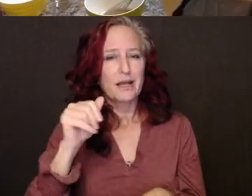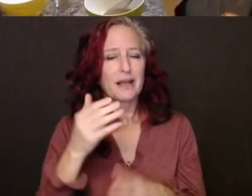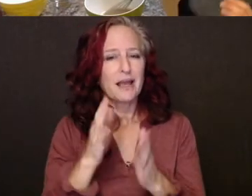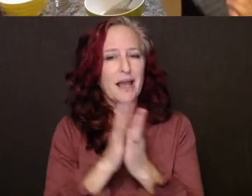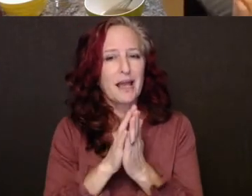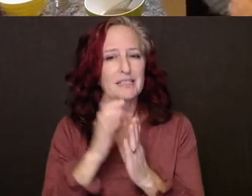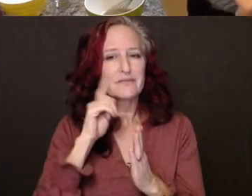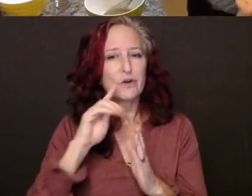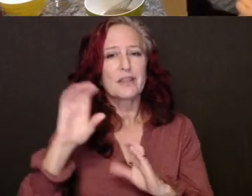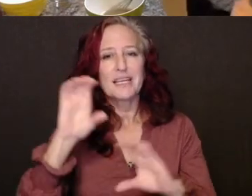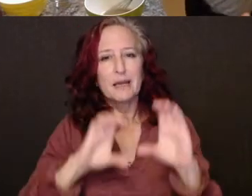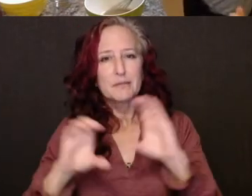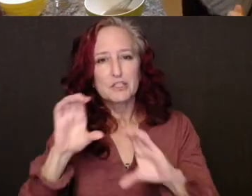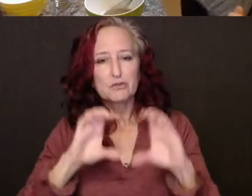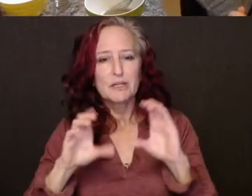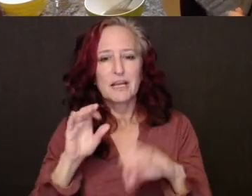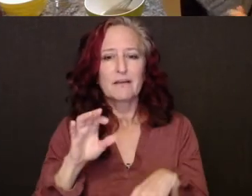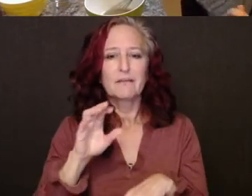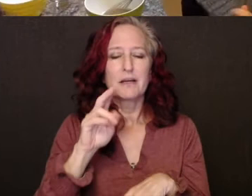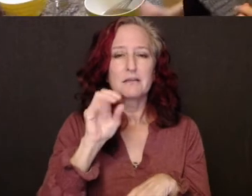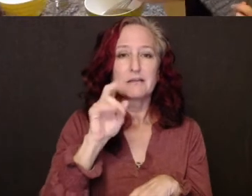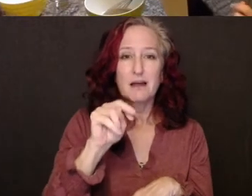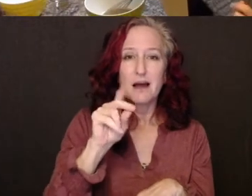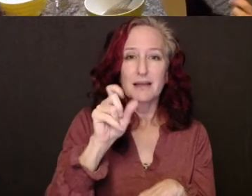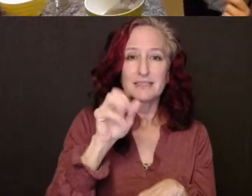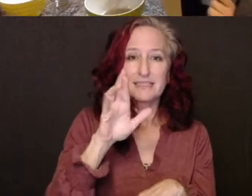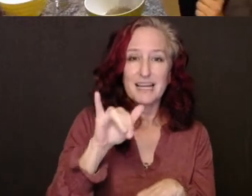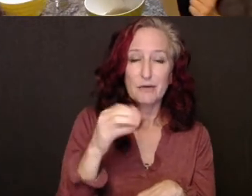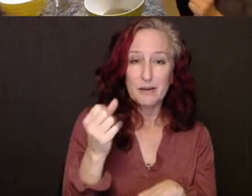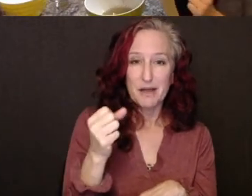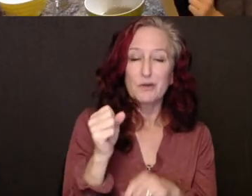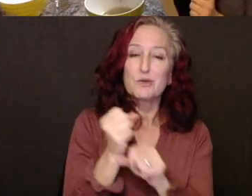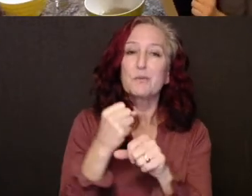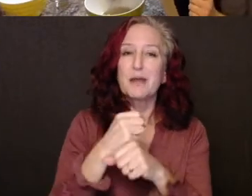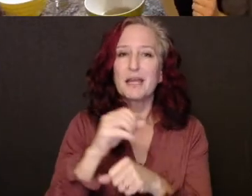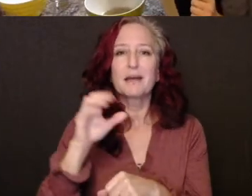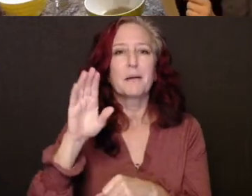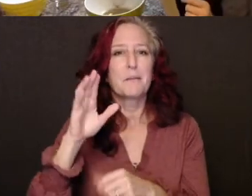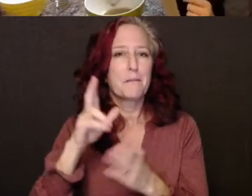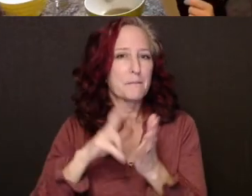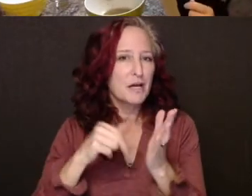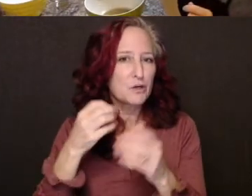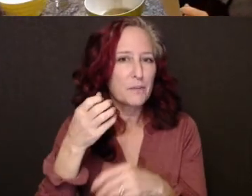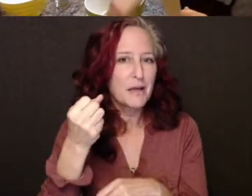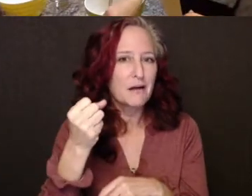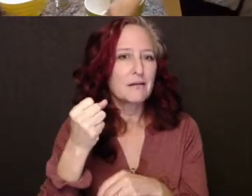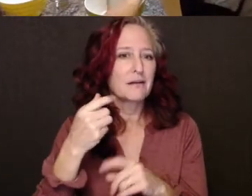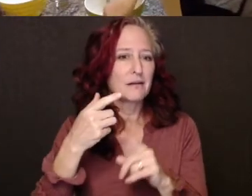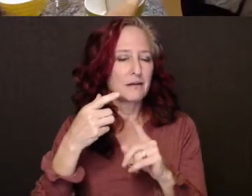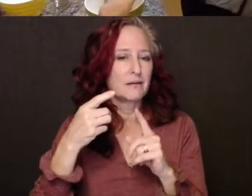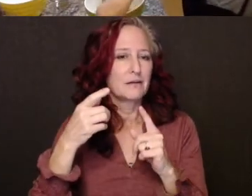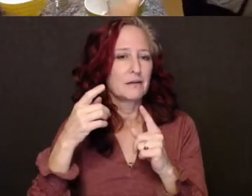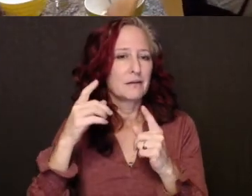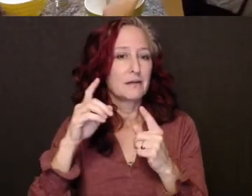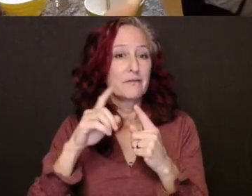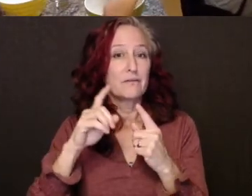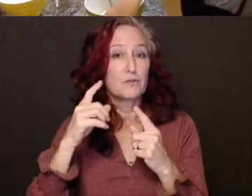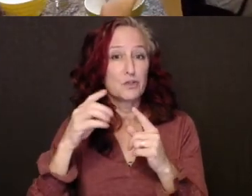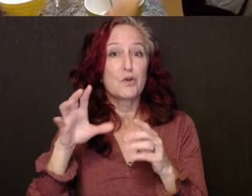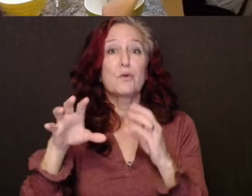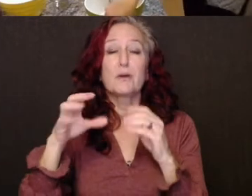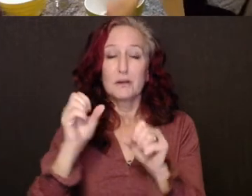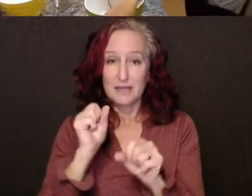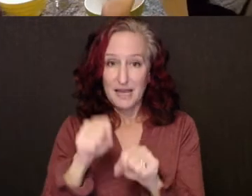same? Yes, it is. It's still the same. Mm-hmm. And then Joanna, I apologize for the